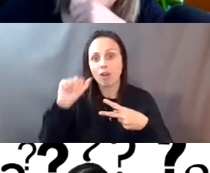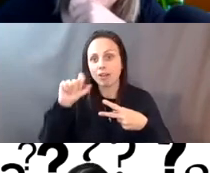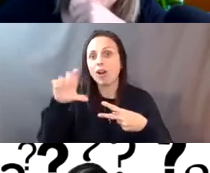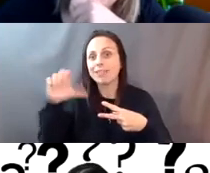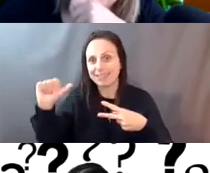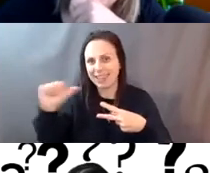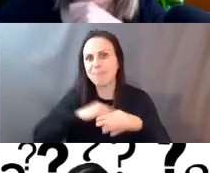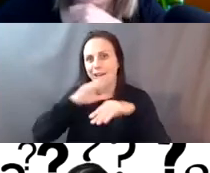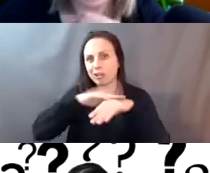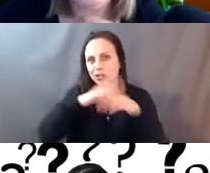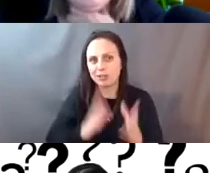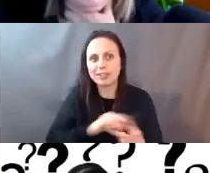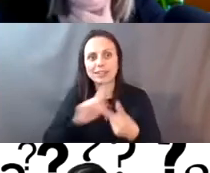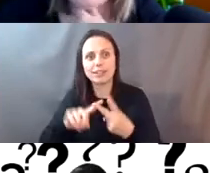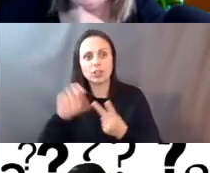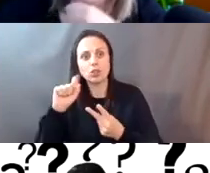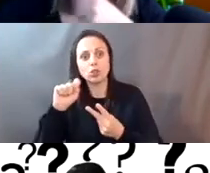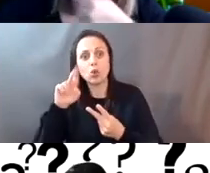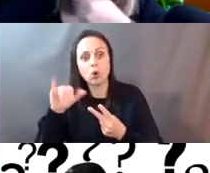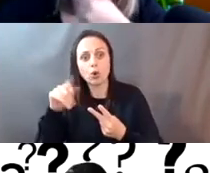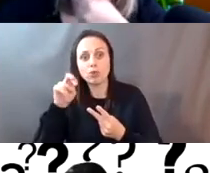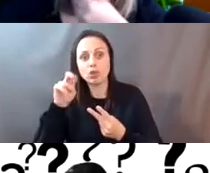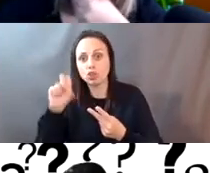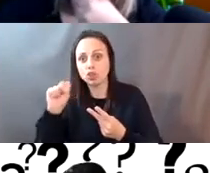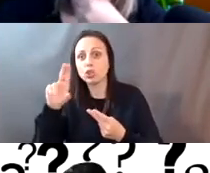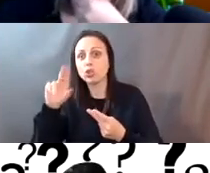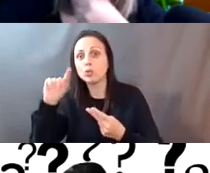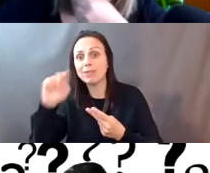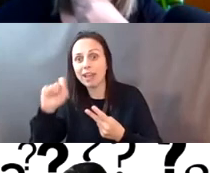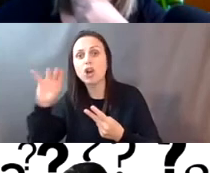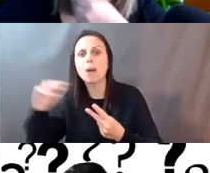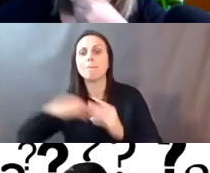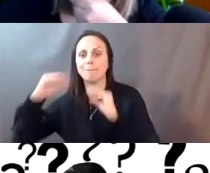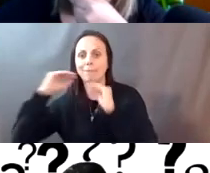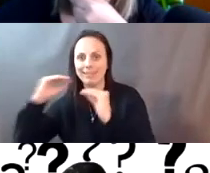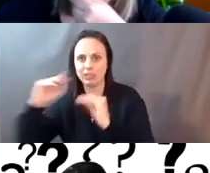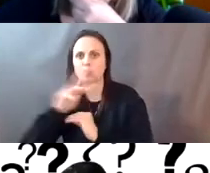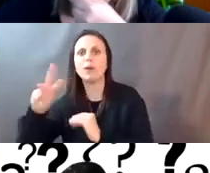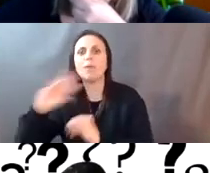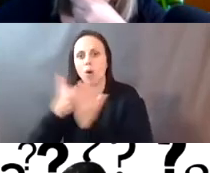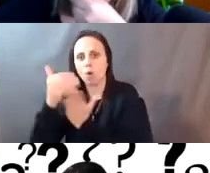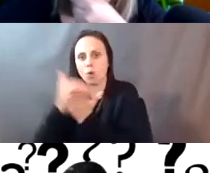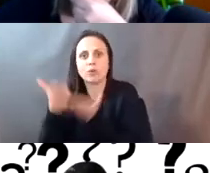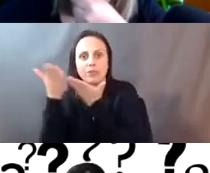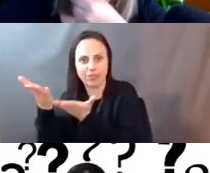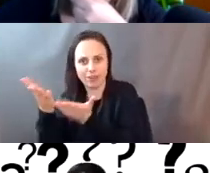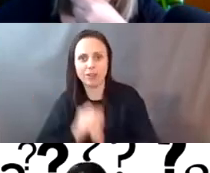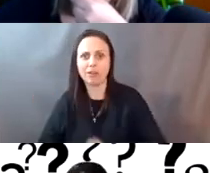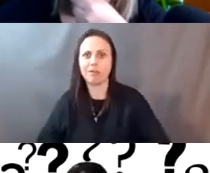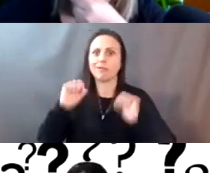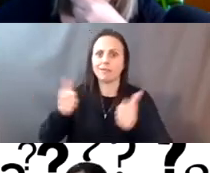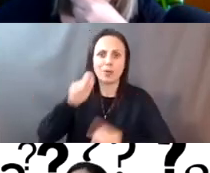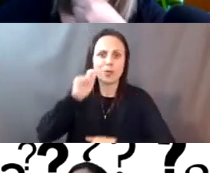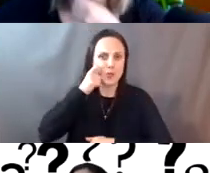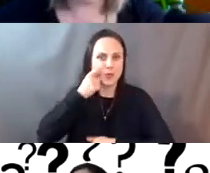if you go to storypreneursunite.com, that's my teaching website, which is where the courses are. Okay. Radical. Thank you